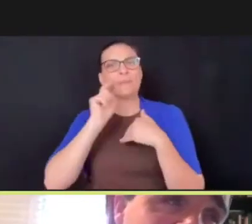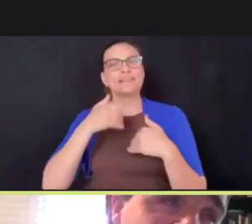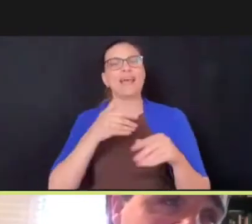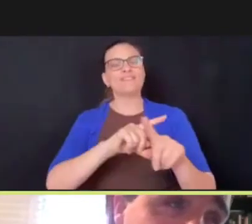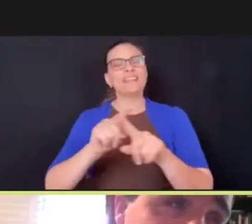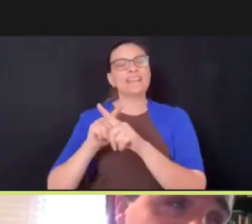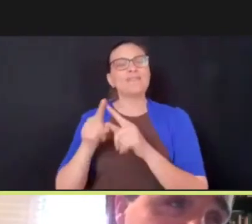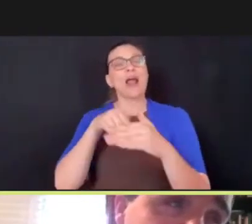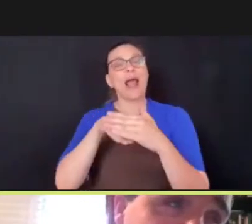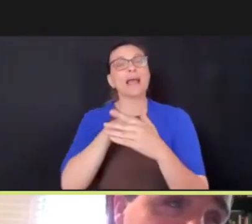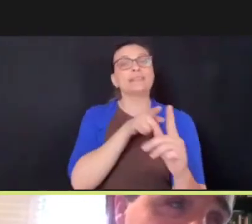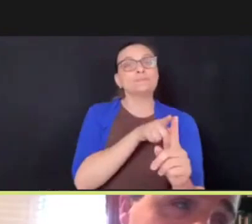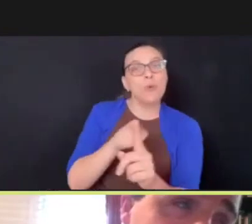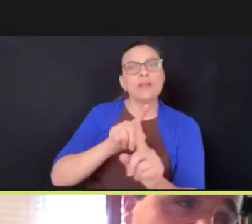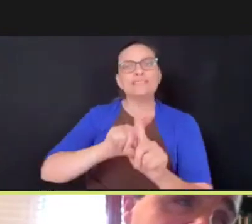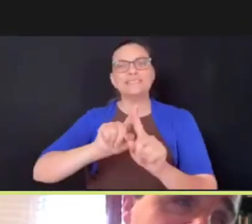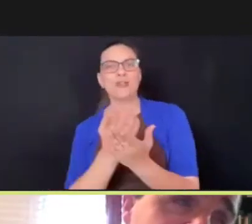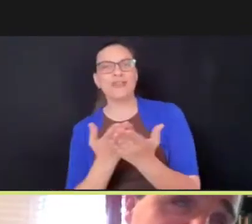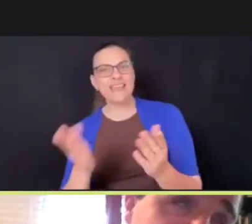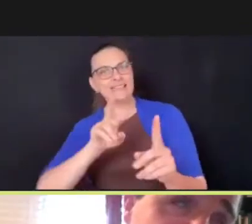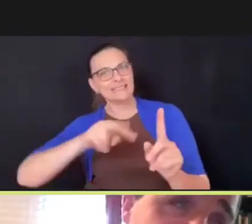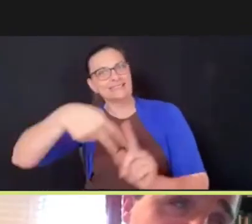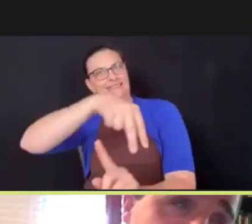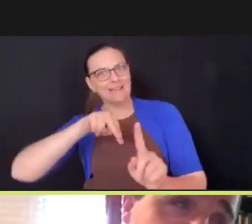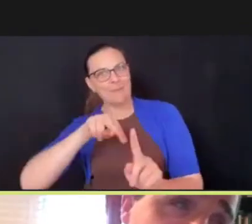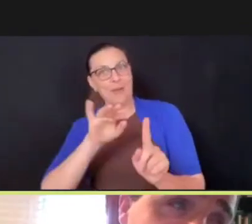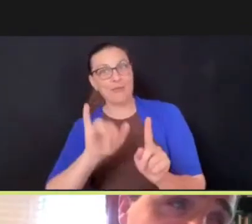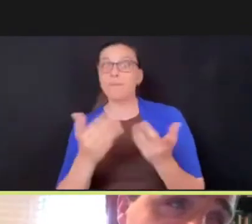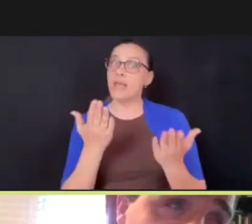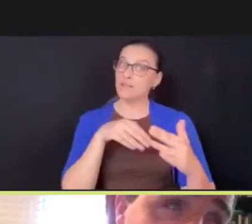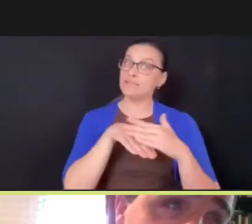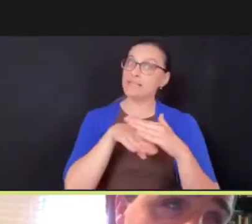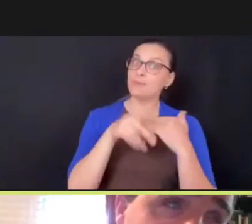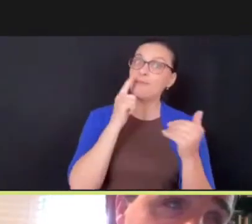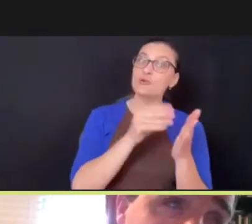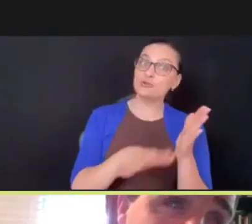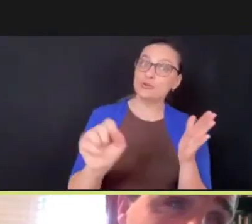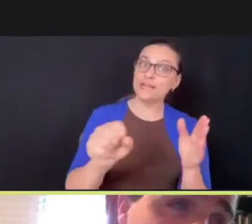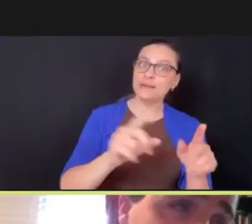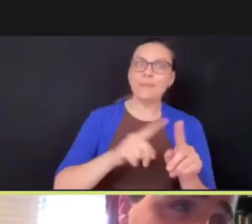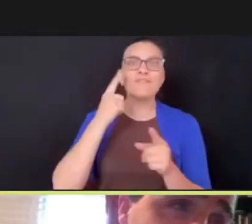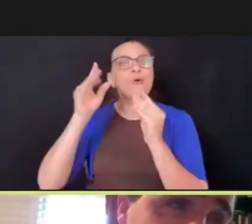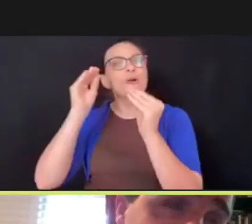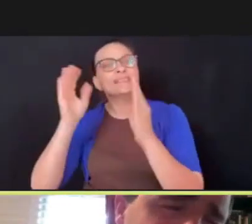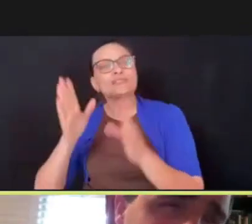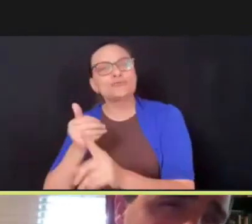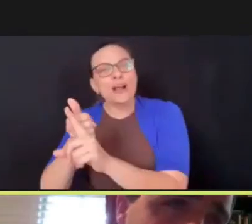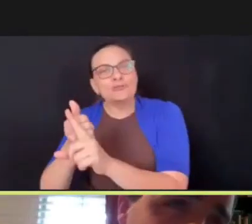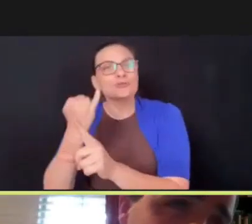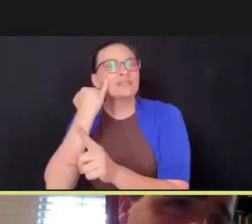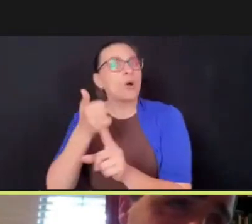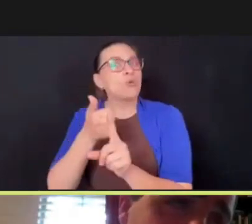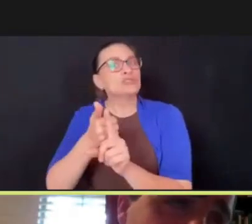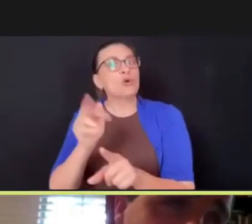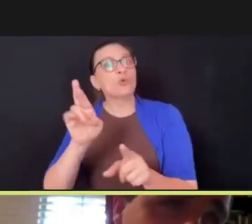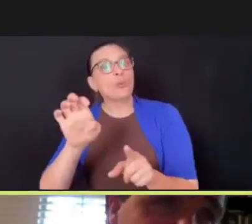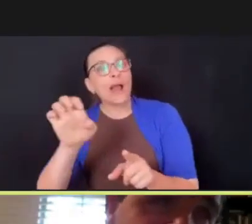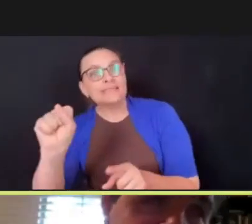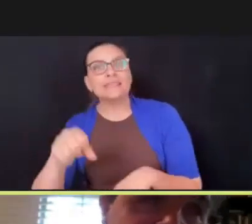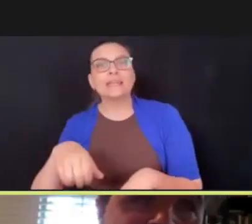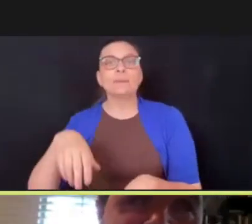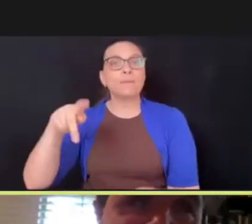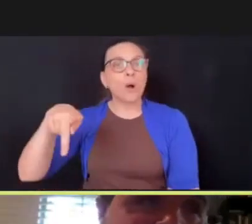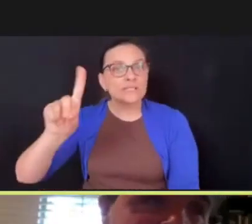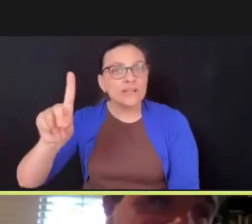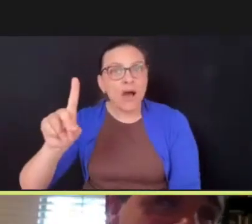might be accessible for a student, but if you're an instructor, like say you're a resident or a postdoc, and you have a different set of duties and